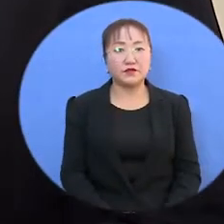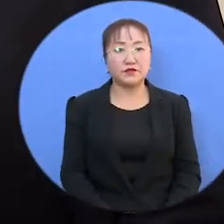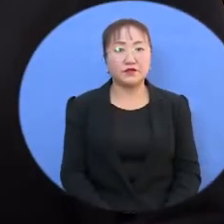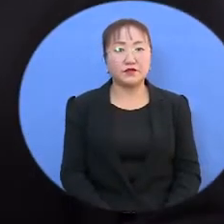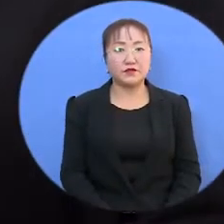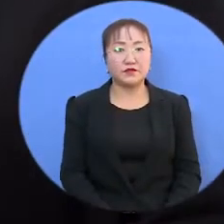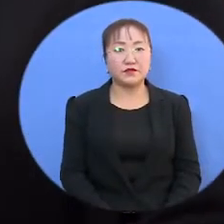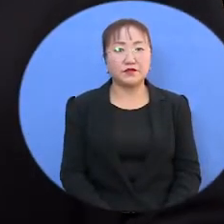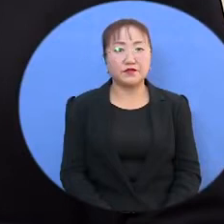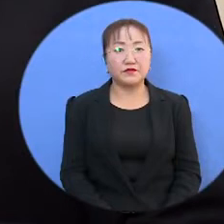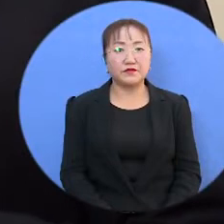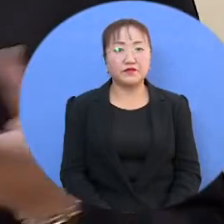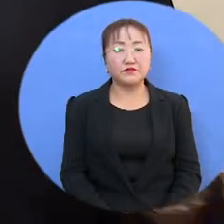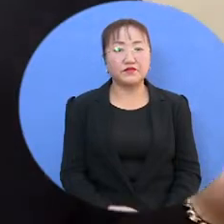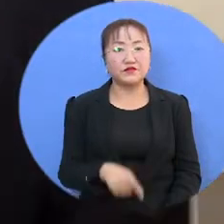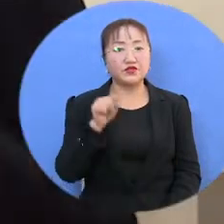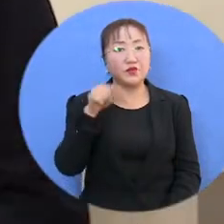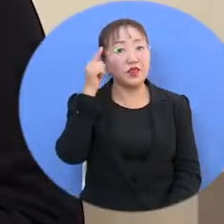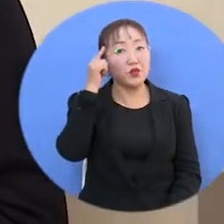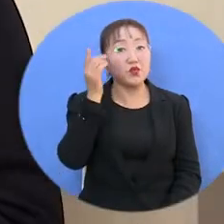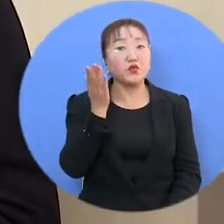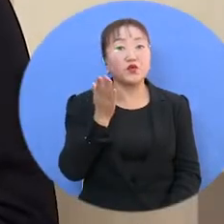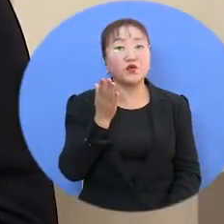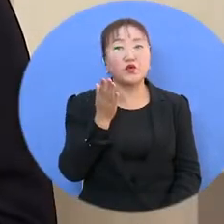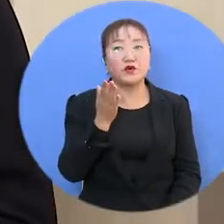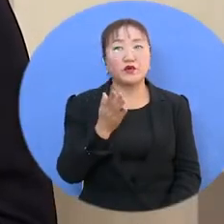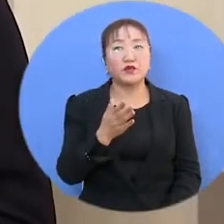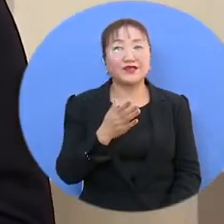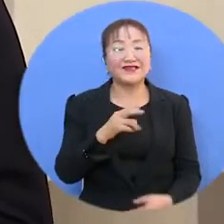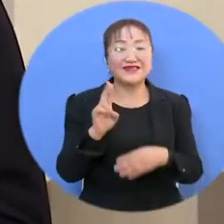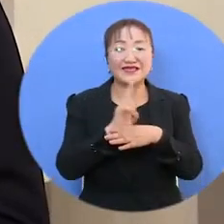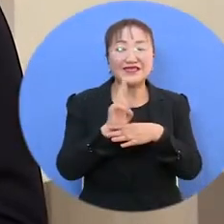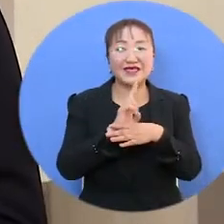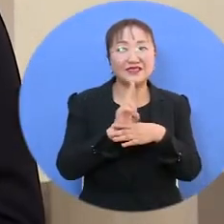Okay, do you know the active exercises?